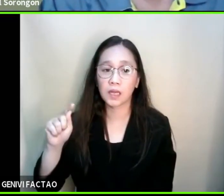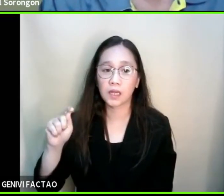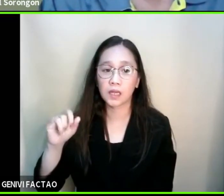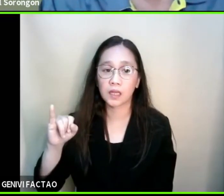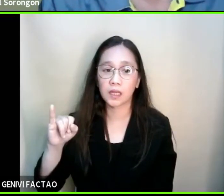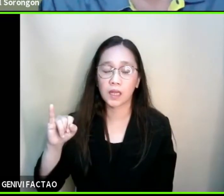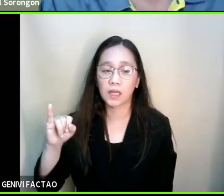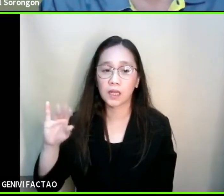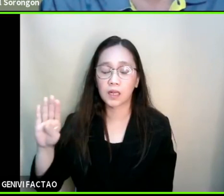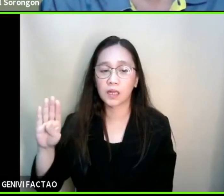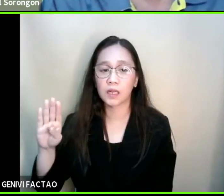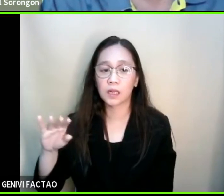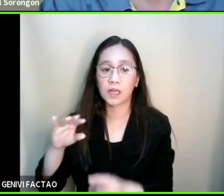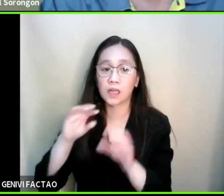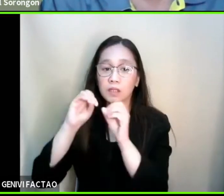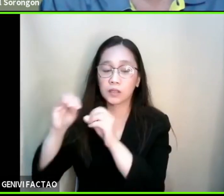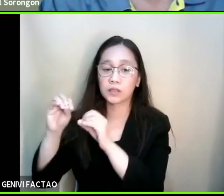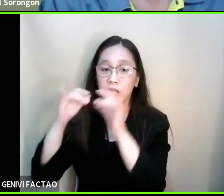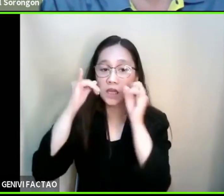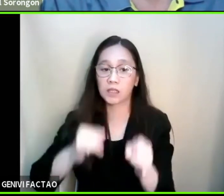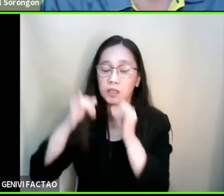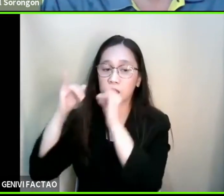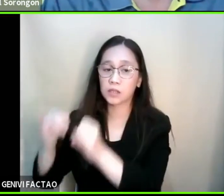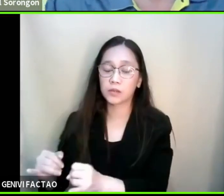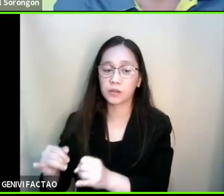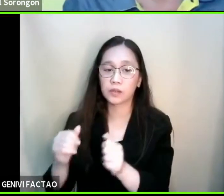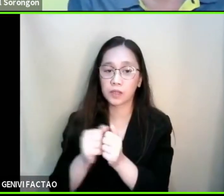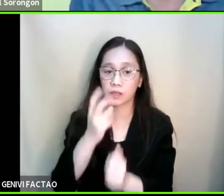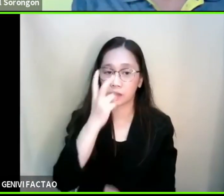individuals with visual impairment.